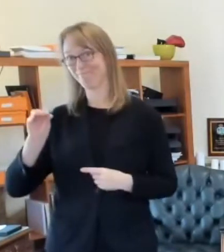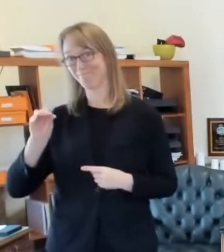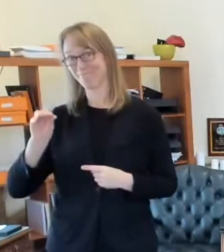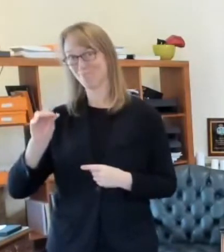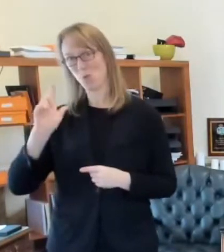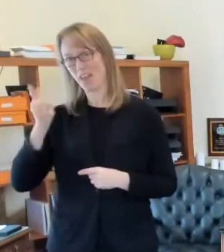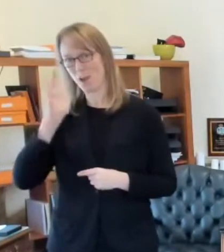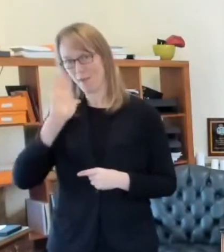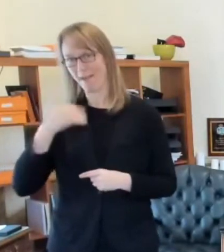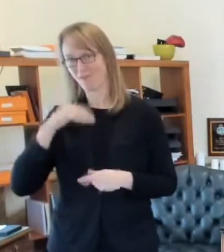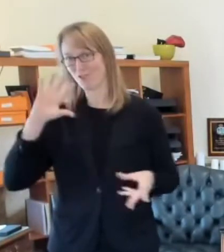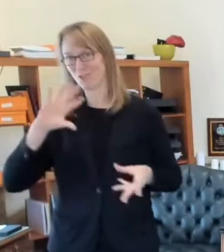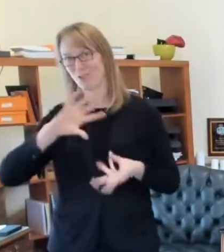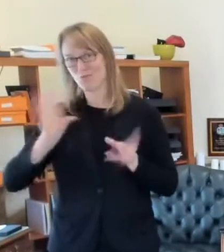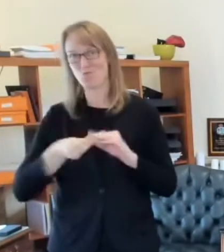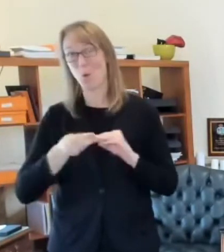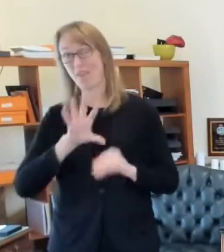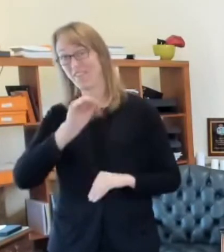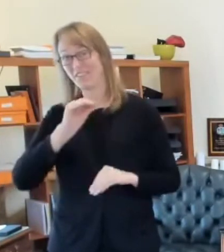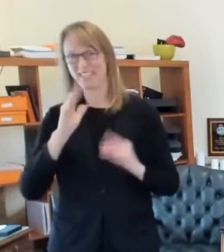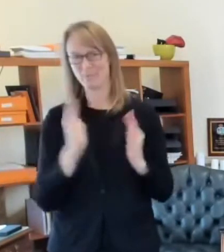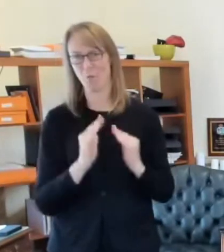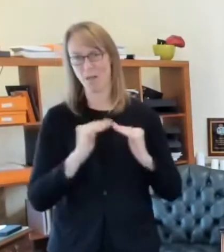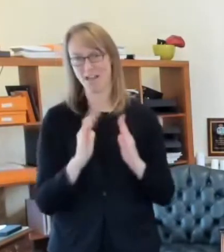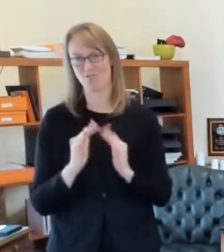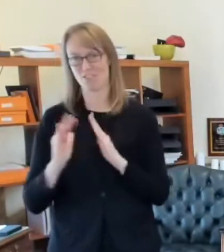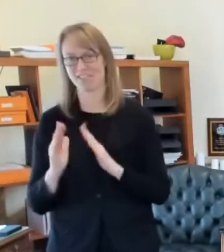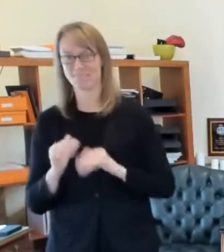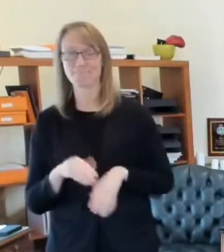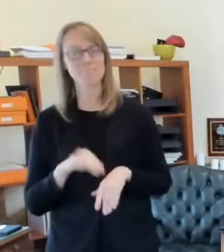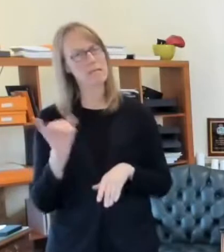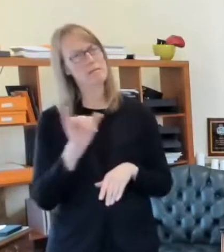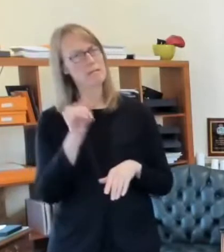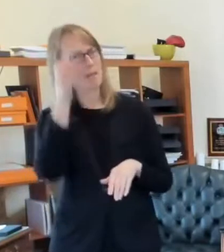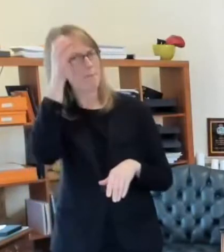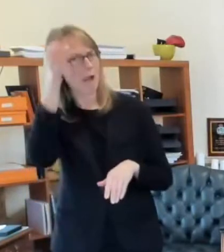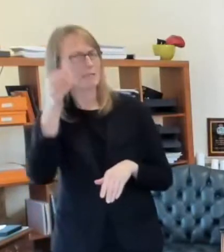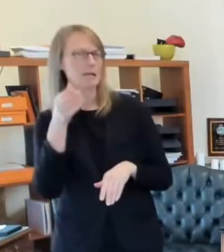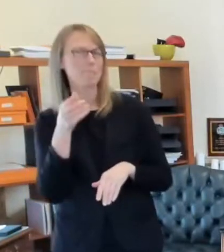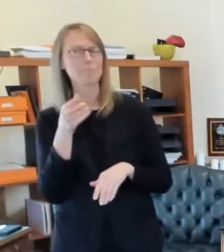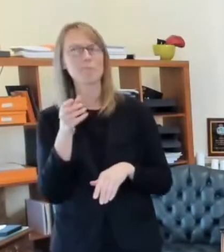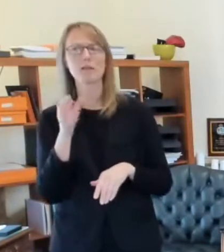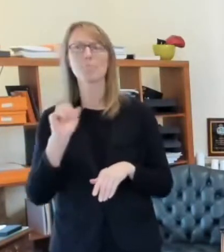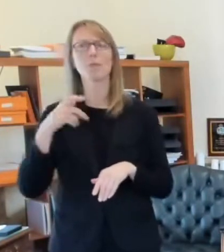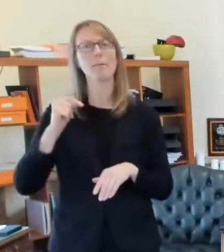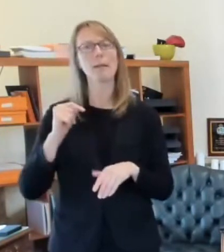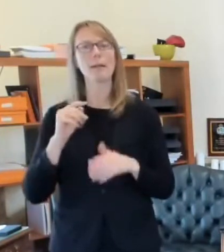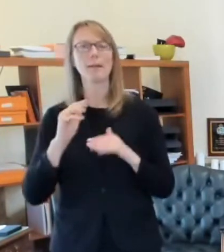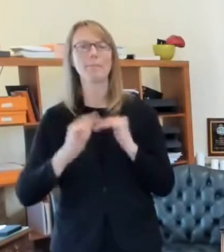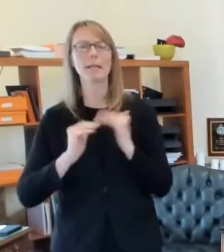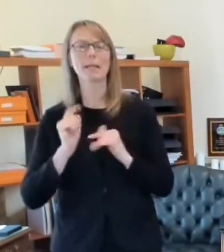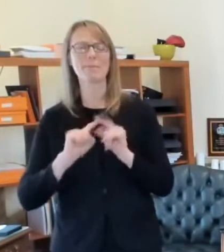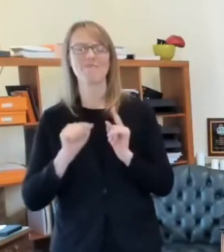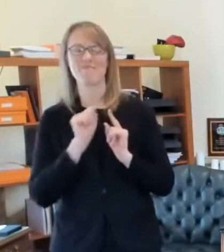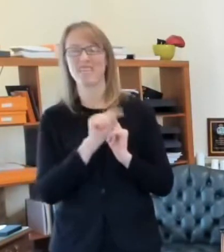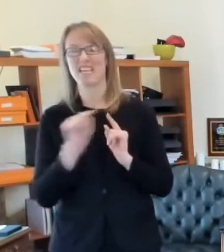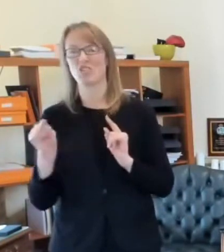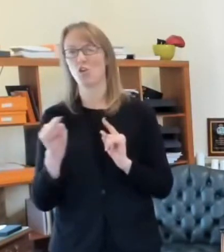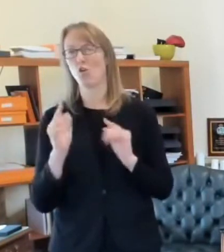of like an apartment number, maybe, if you were in an apartment building, but these are tiny houses. So we're working on all of